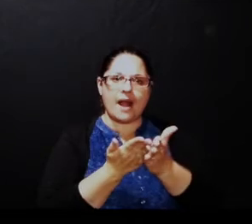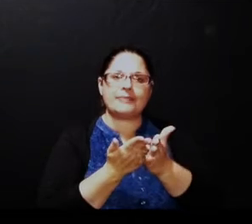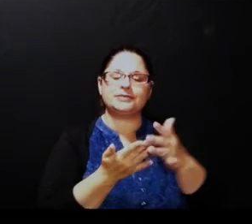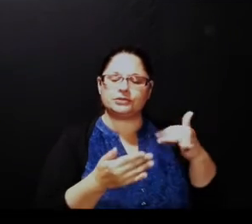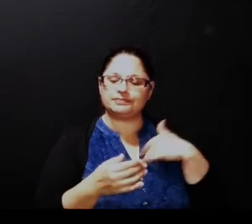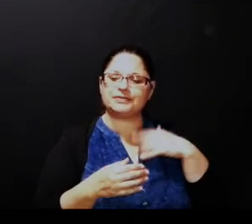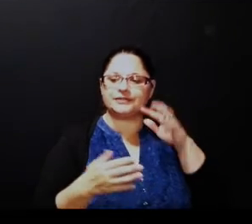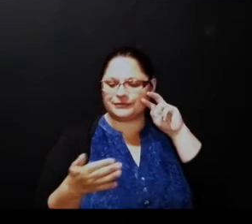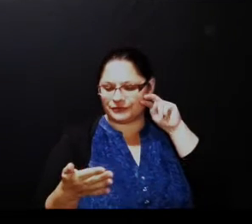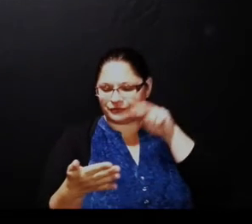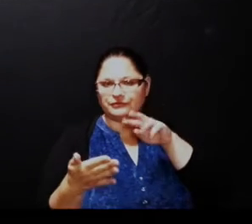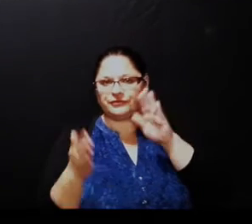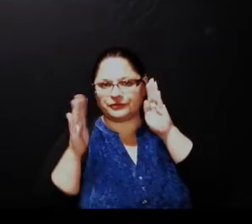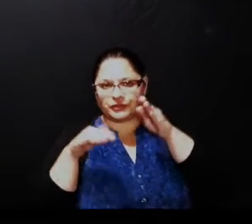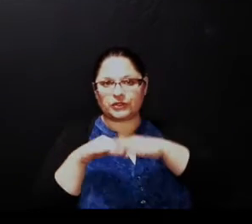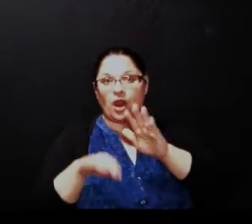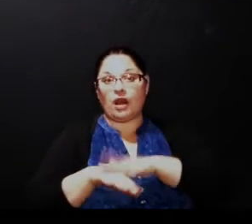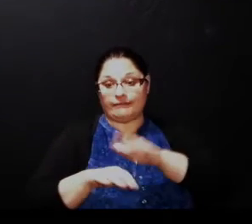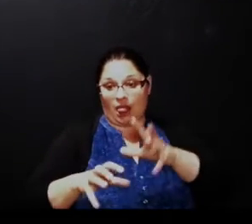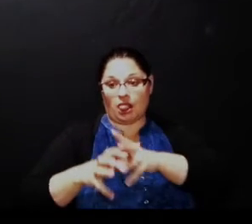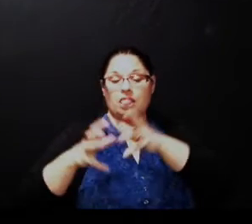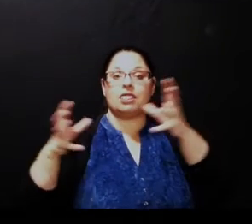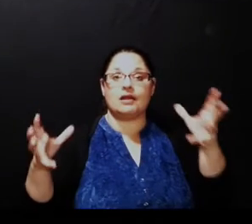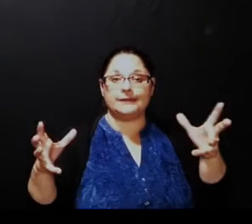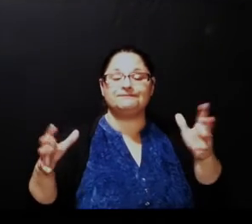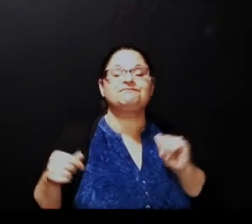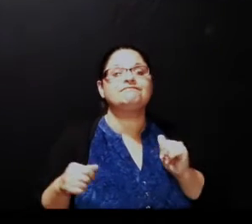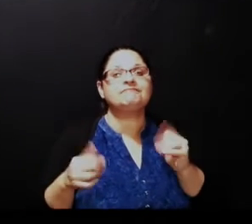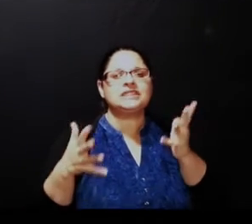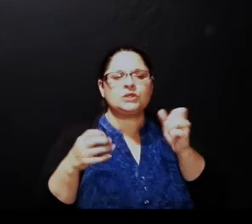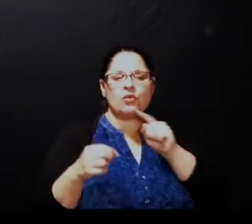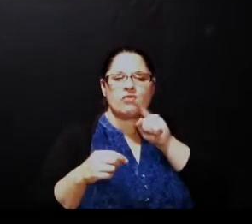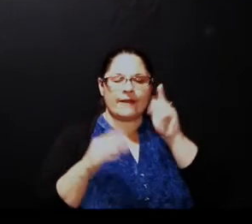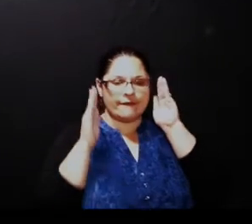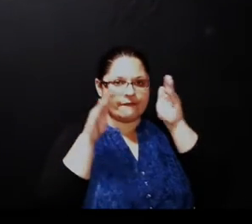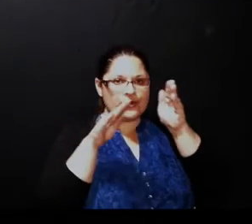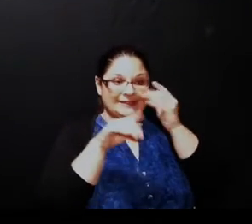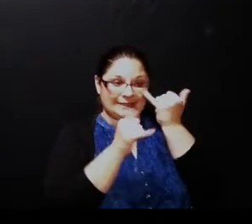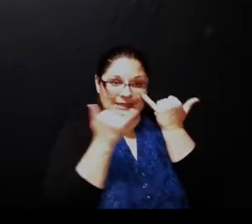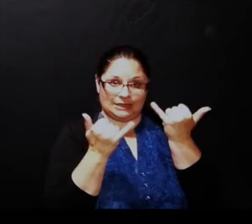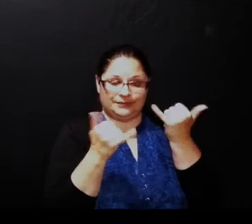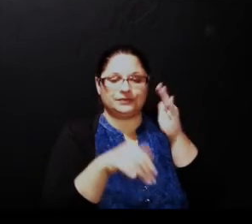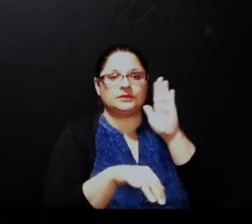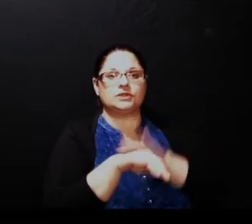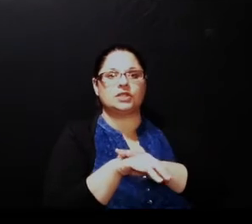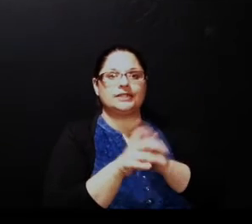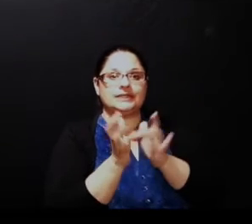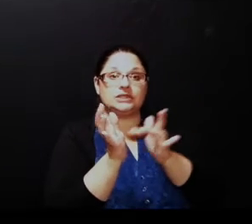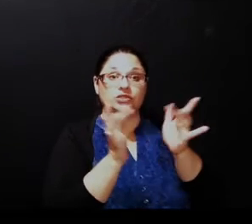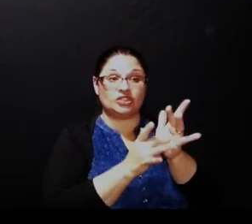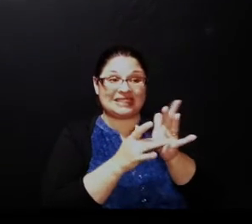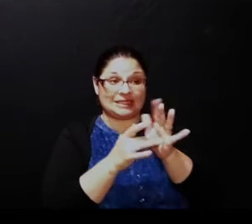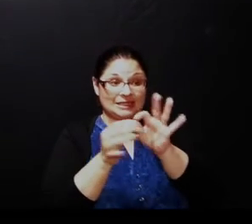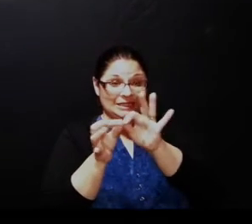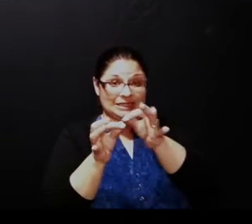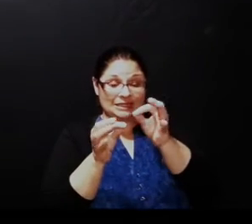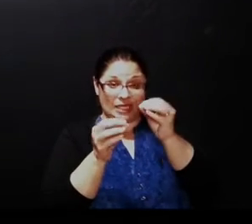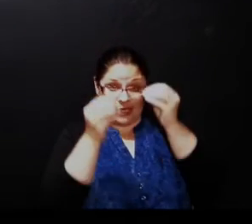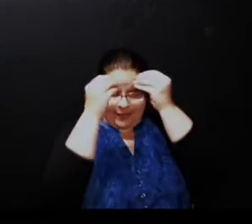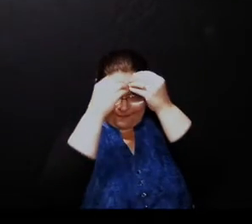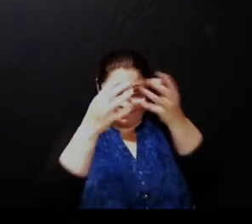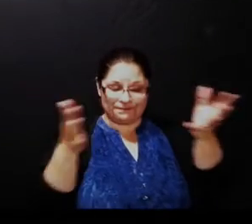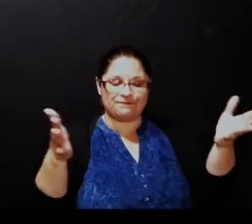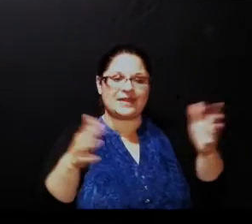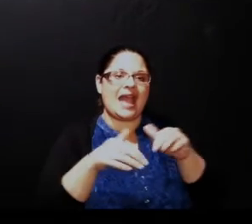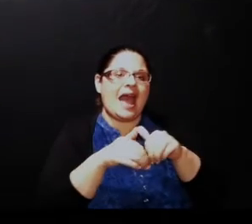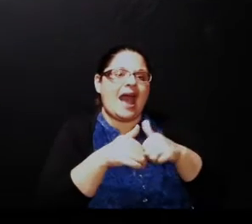it several times. We're going to read it in pieces today. But I want us to go right to Jesus' words and see